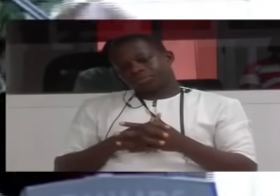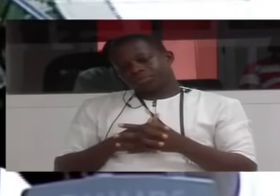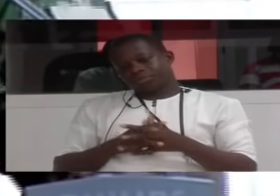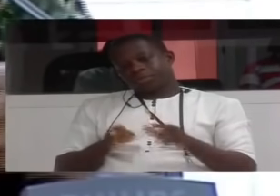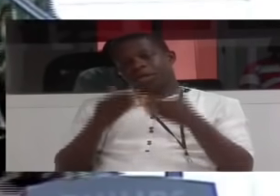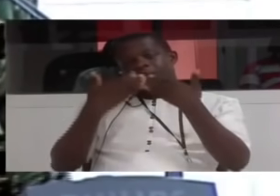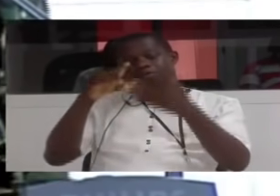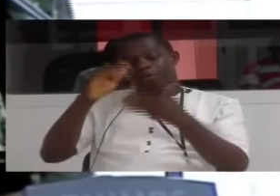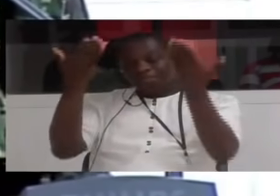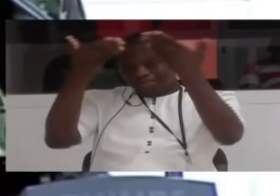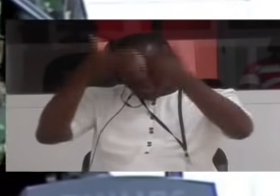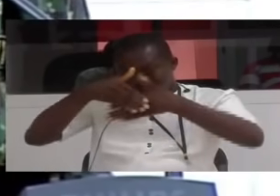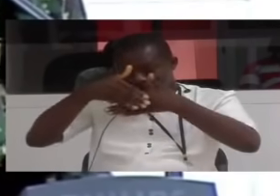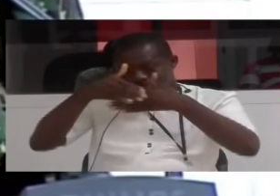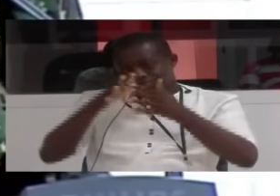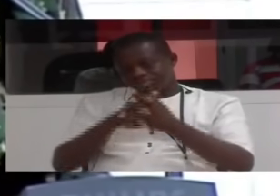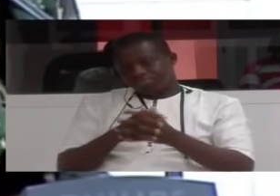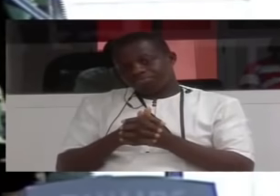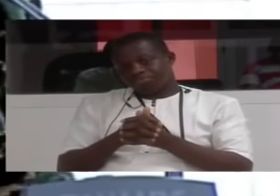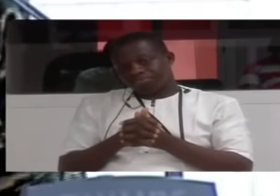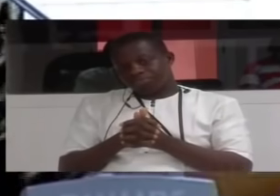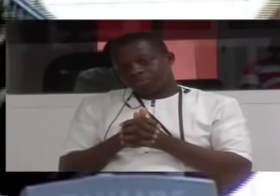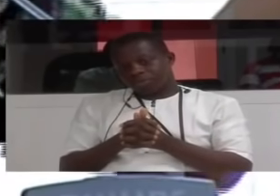die. He said to me in the